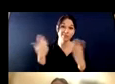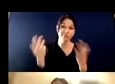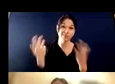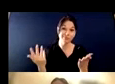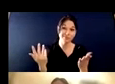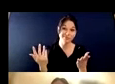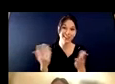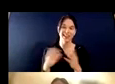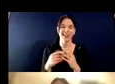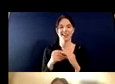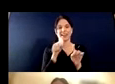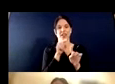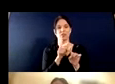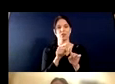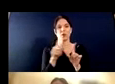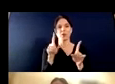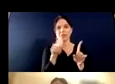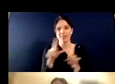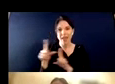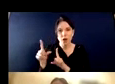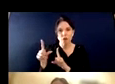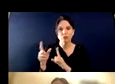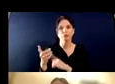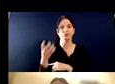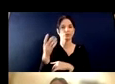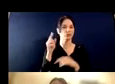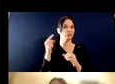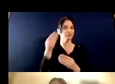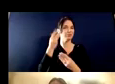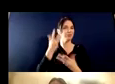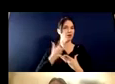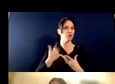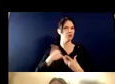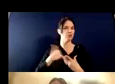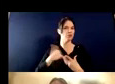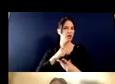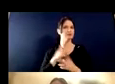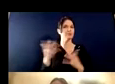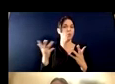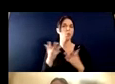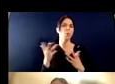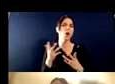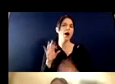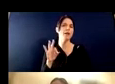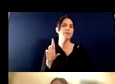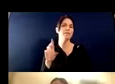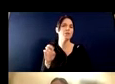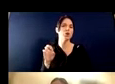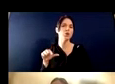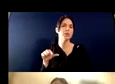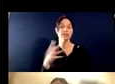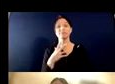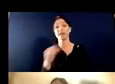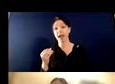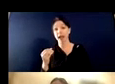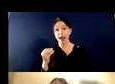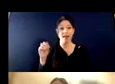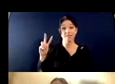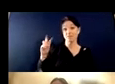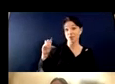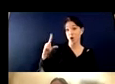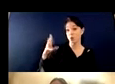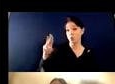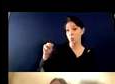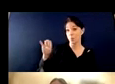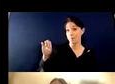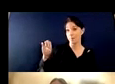it tells us, this graph tells us about what frequency and about at what volume these various